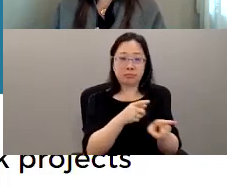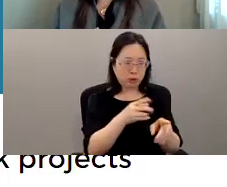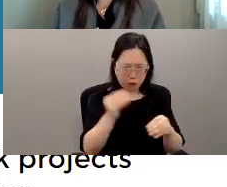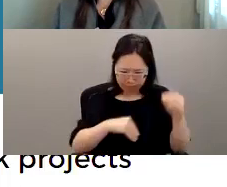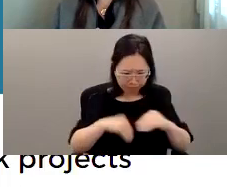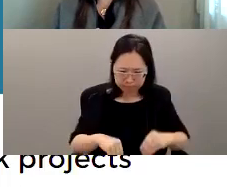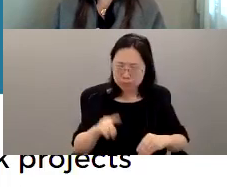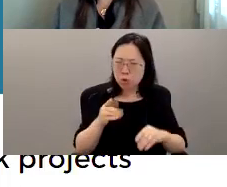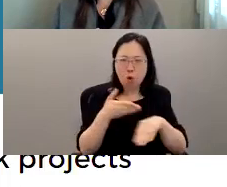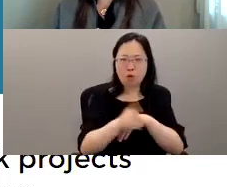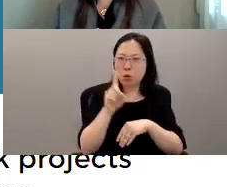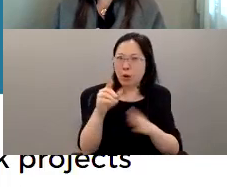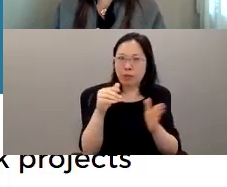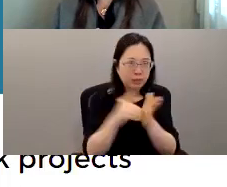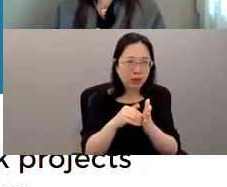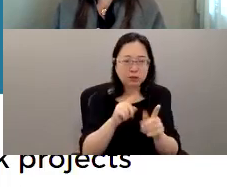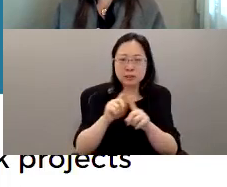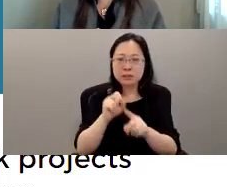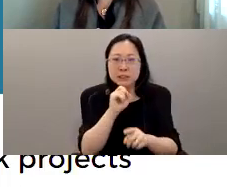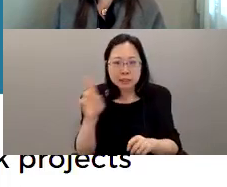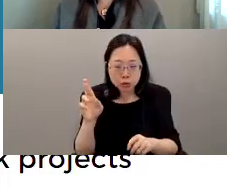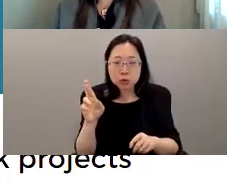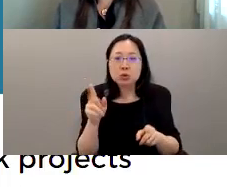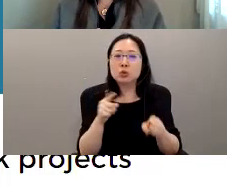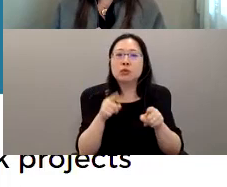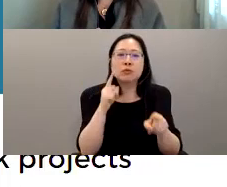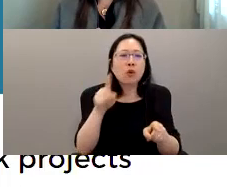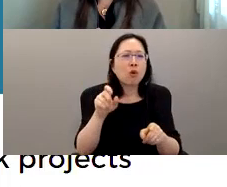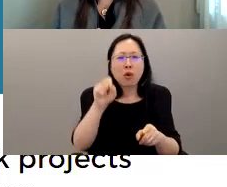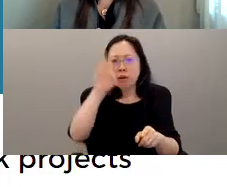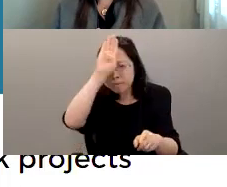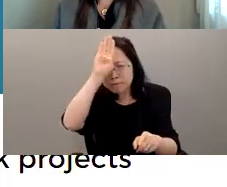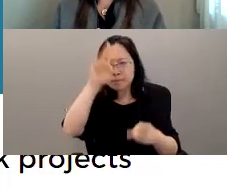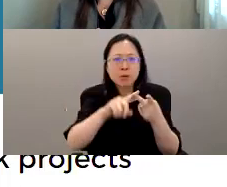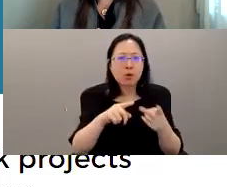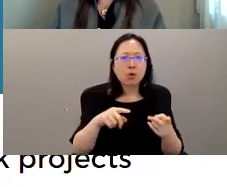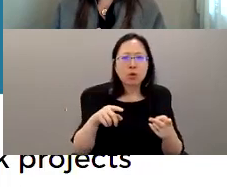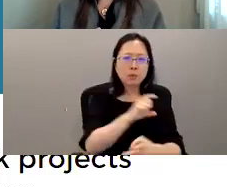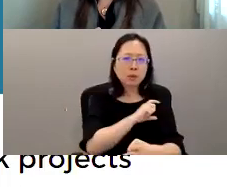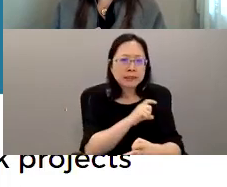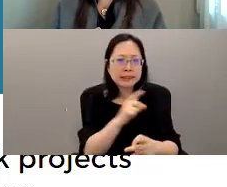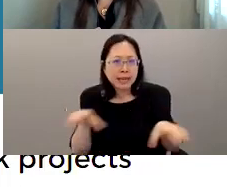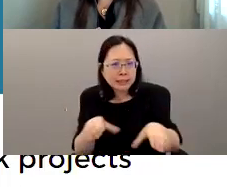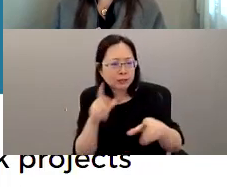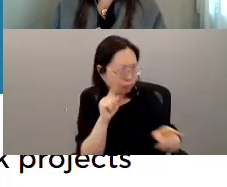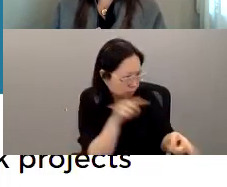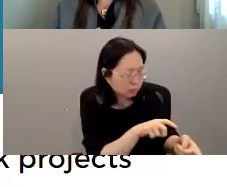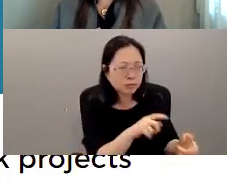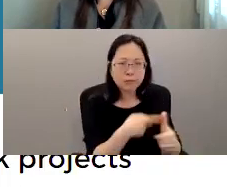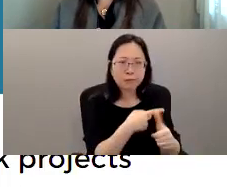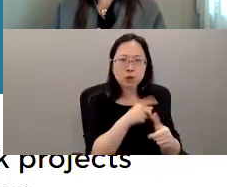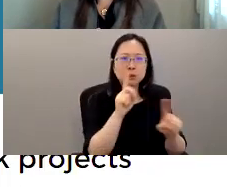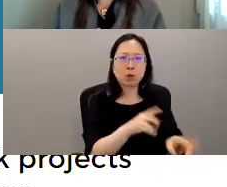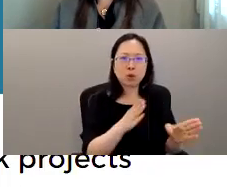seniors by first responders during wellness checks or other police fire activities. Susan purchased